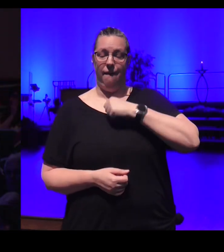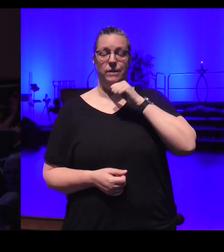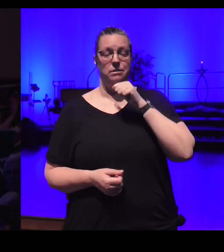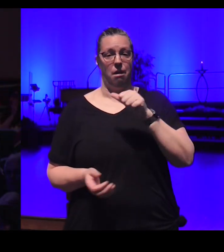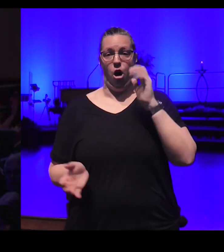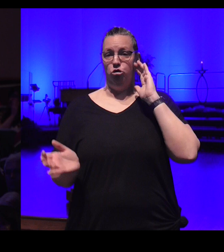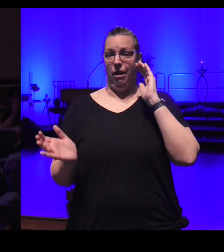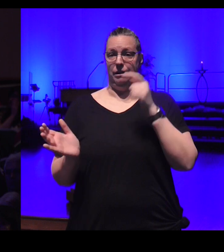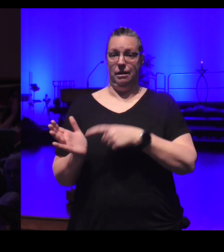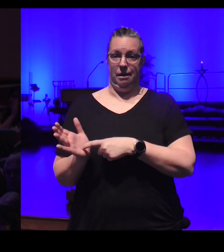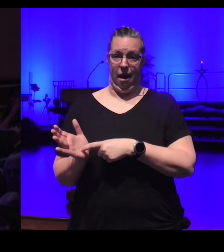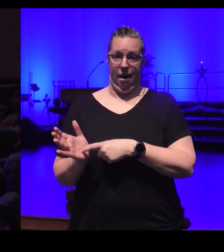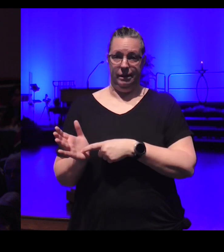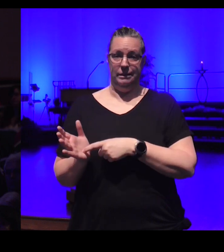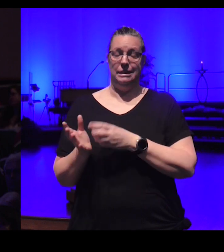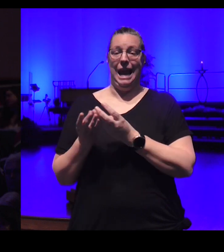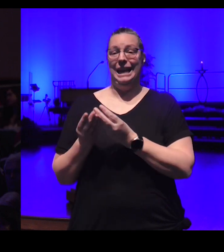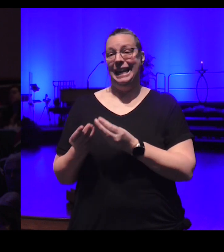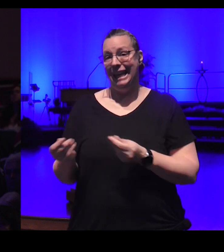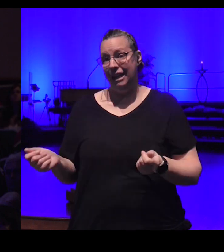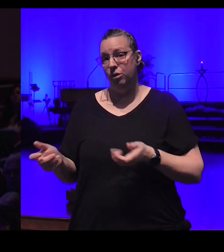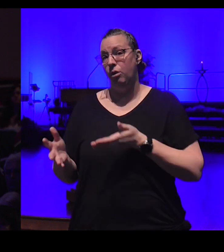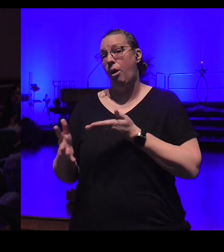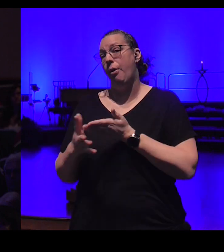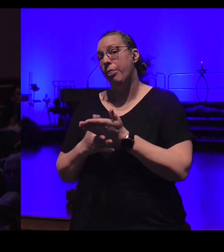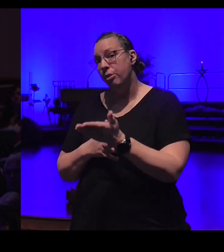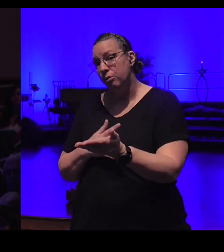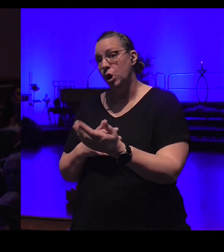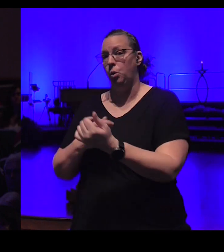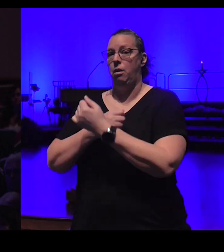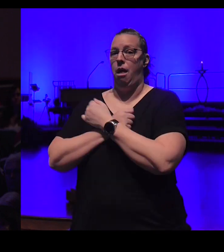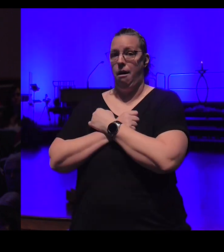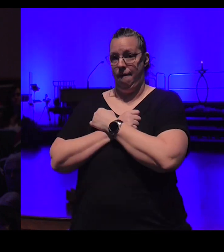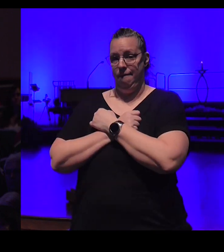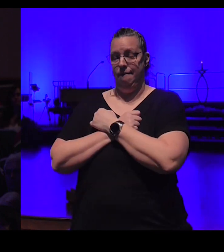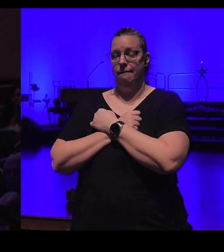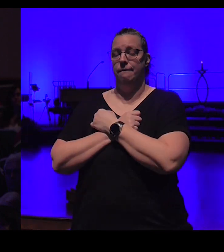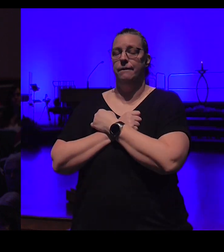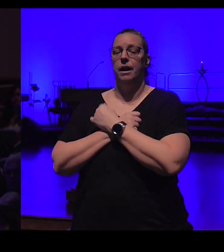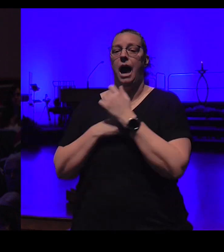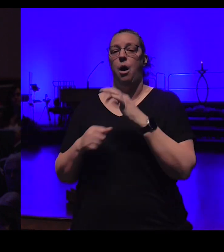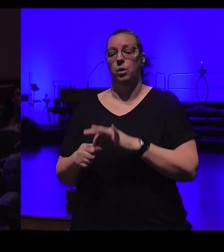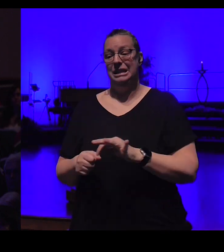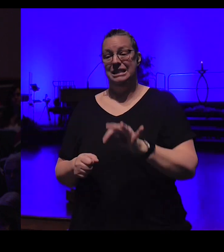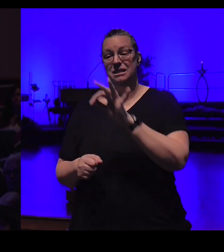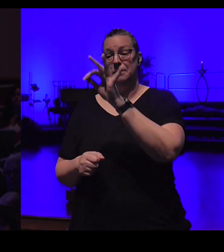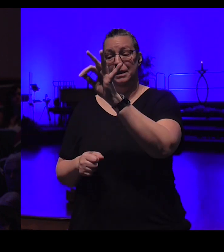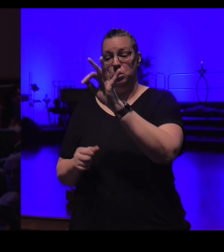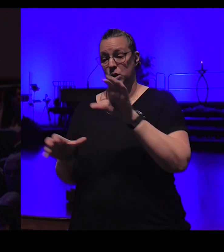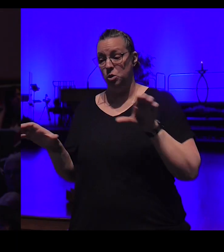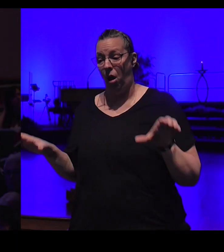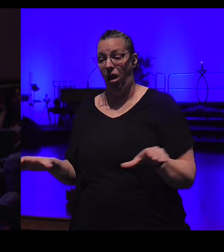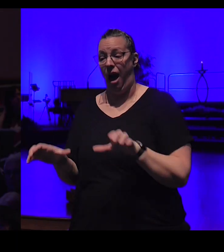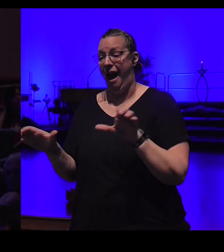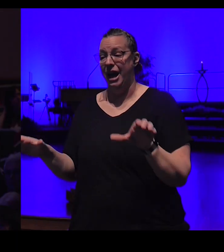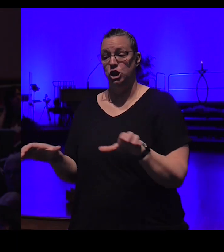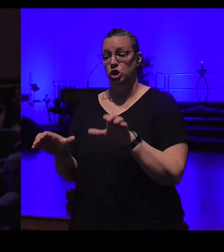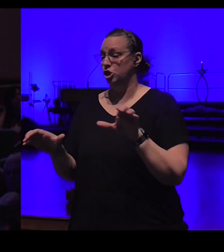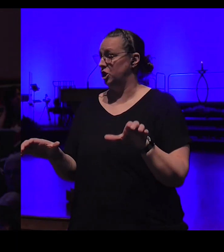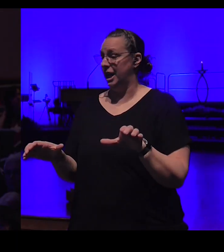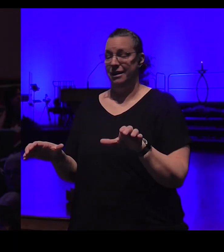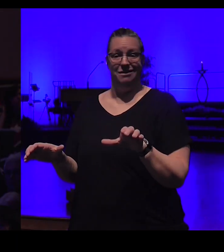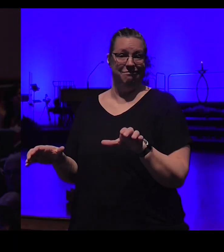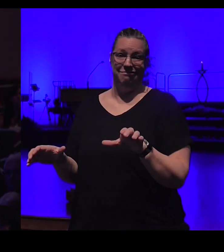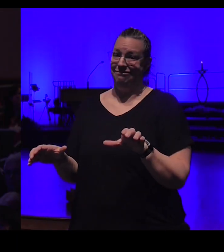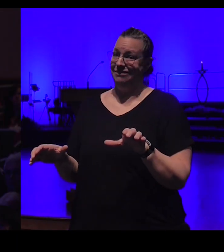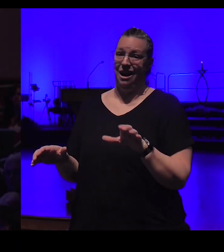recognized and healed through compassionate love, our spiritual endeavors might possibly turn